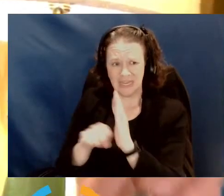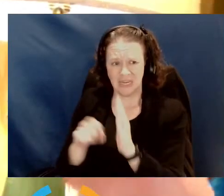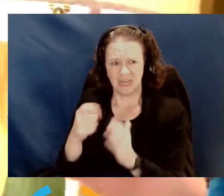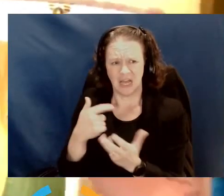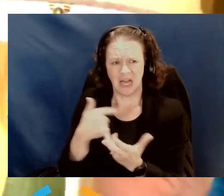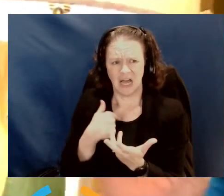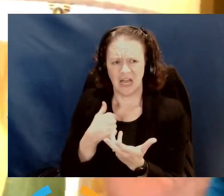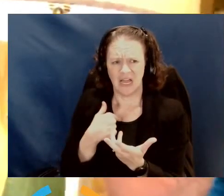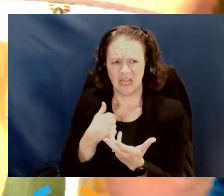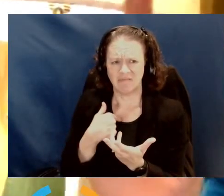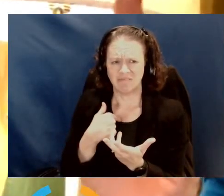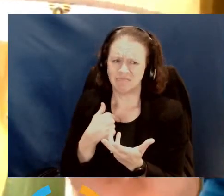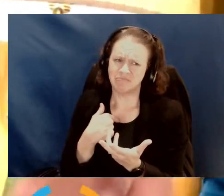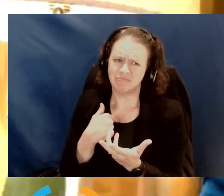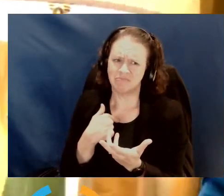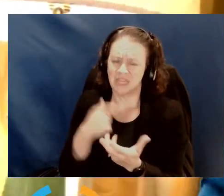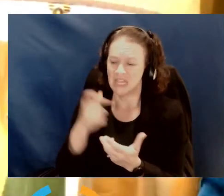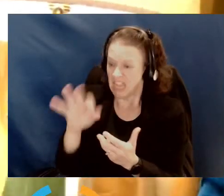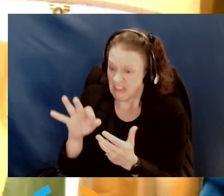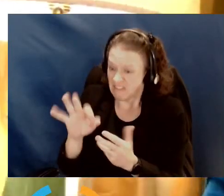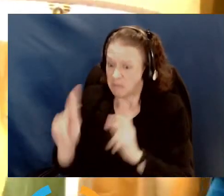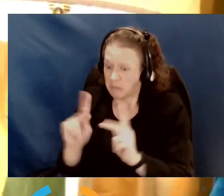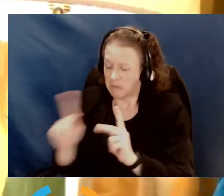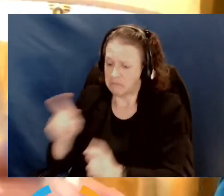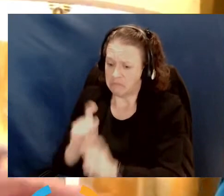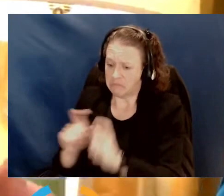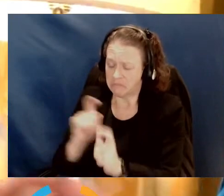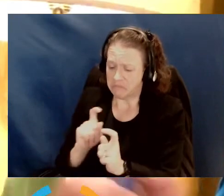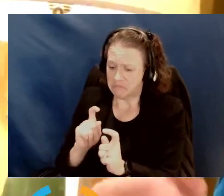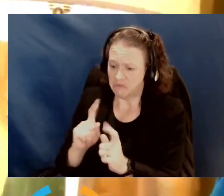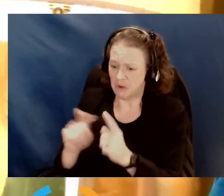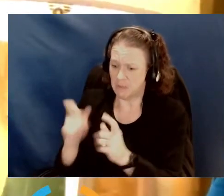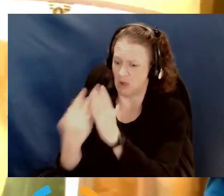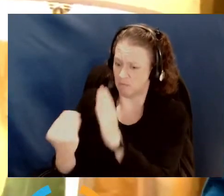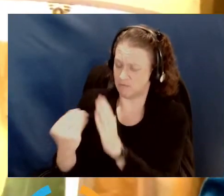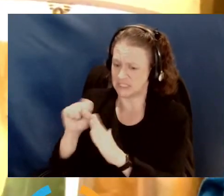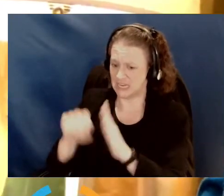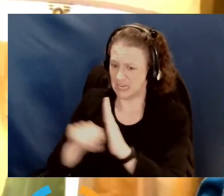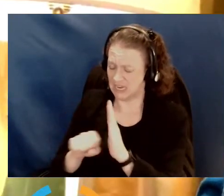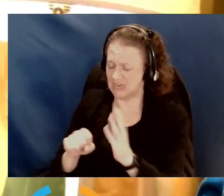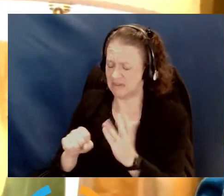if they're just very small individual contributions.